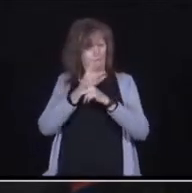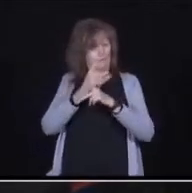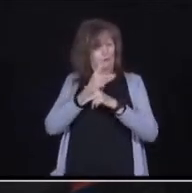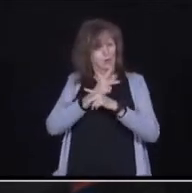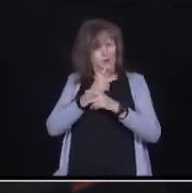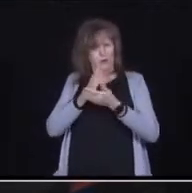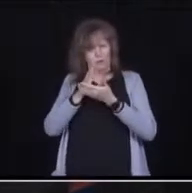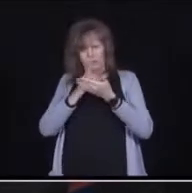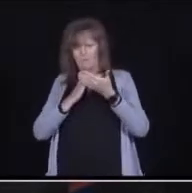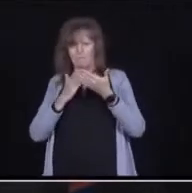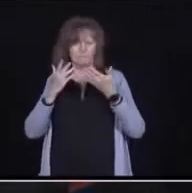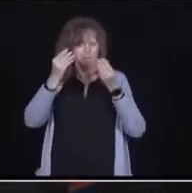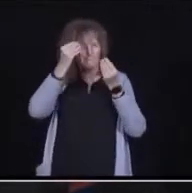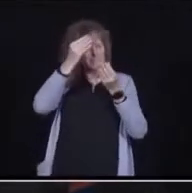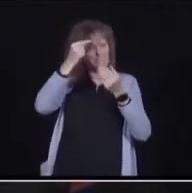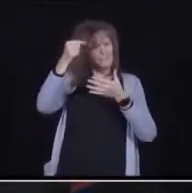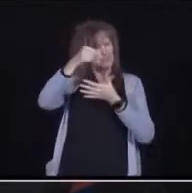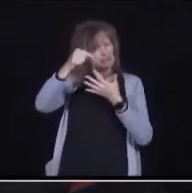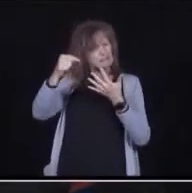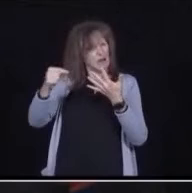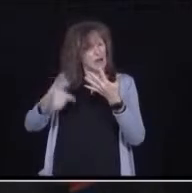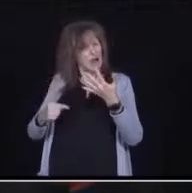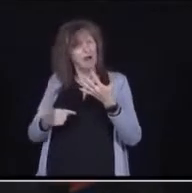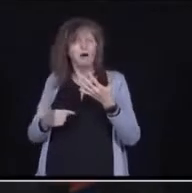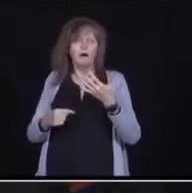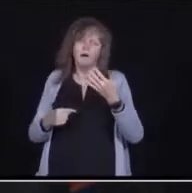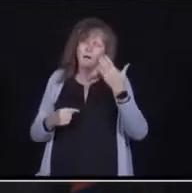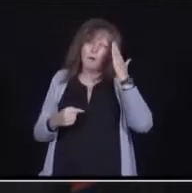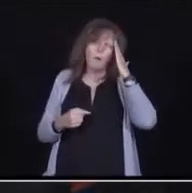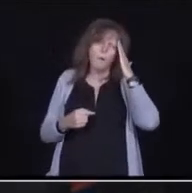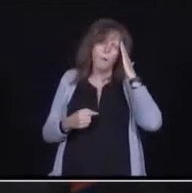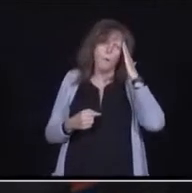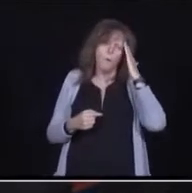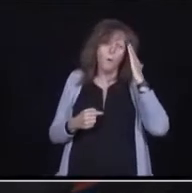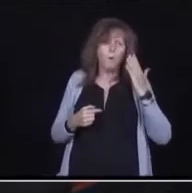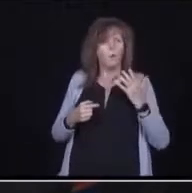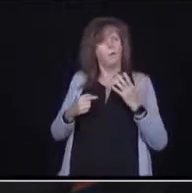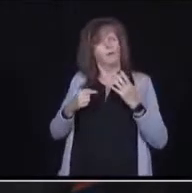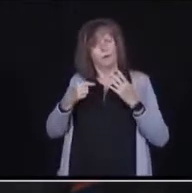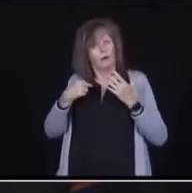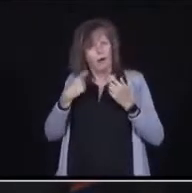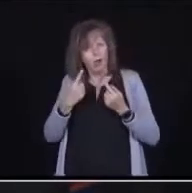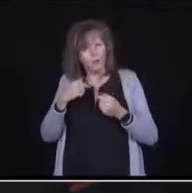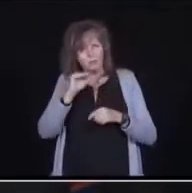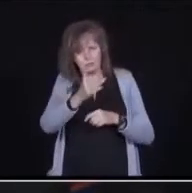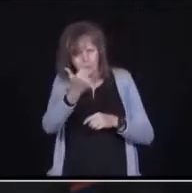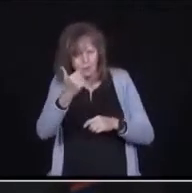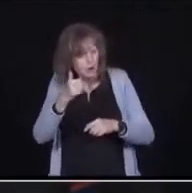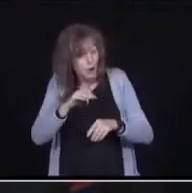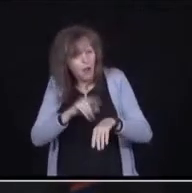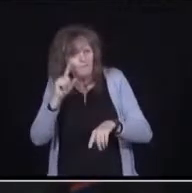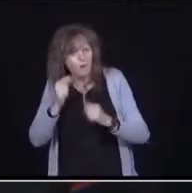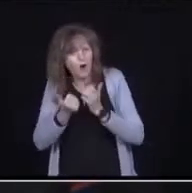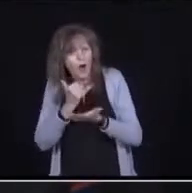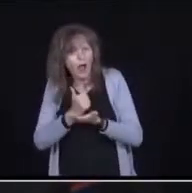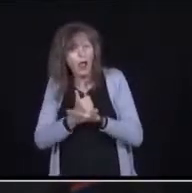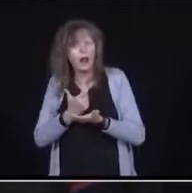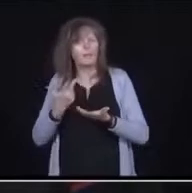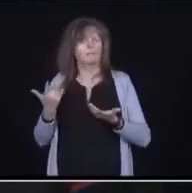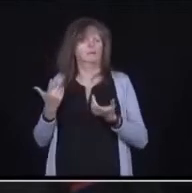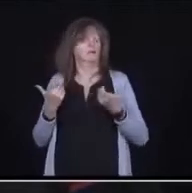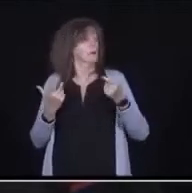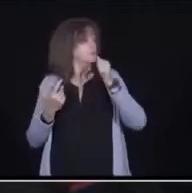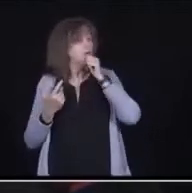I love, Cynthia? When we've called out for help, and we called out for help again, it's like the private sector coming over the top of the hill like the